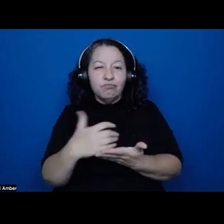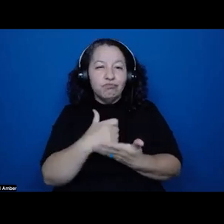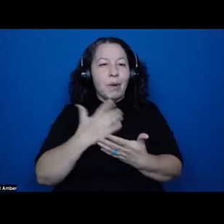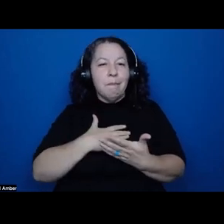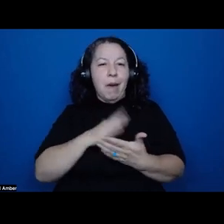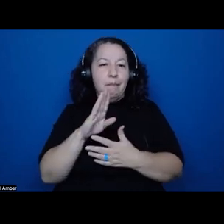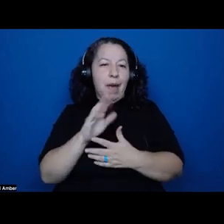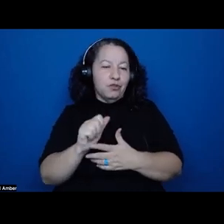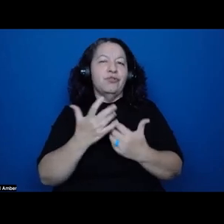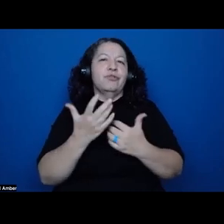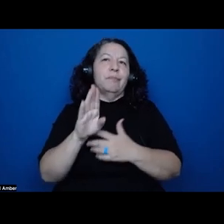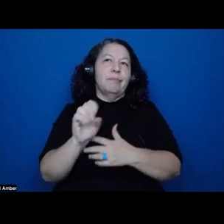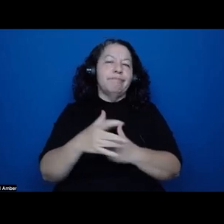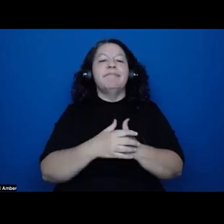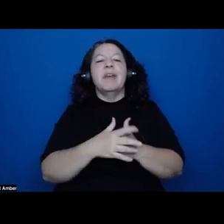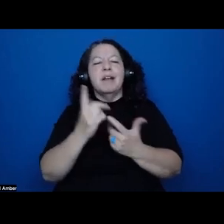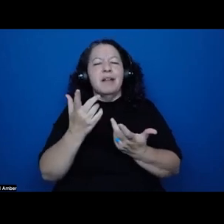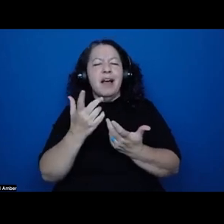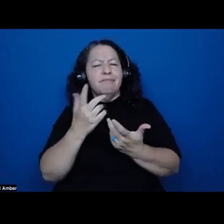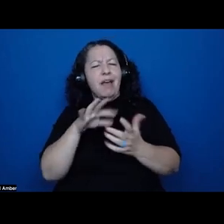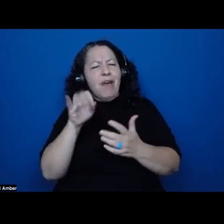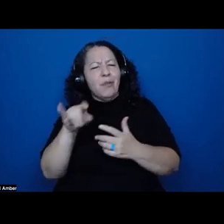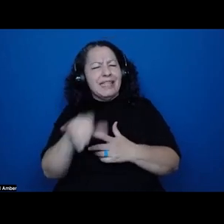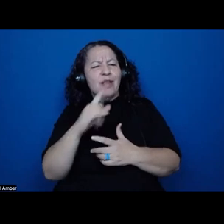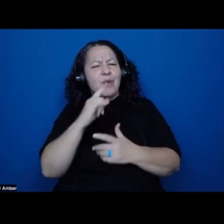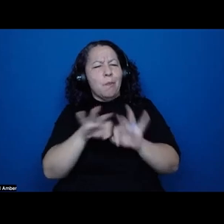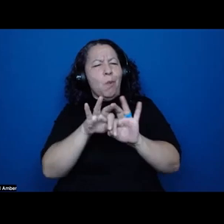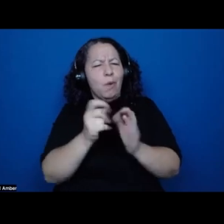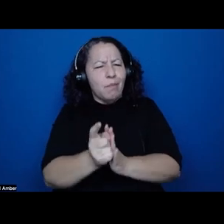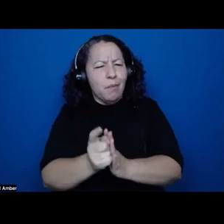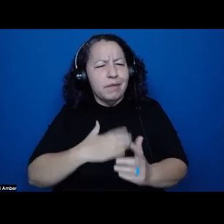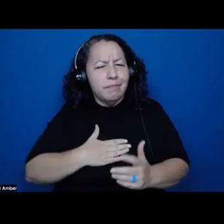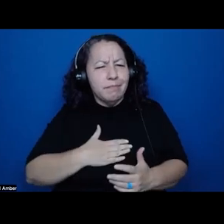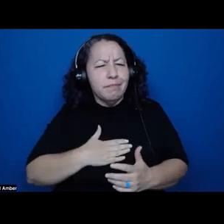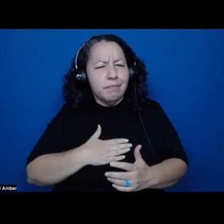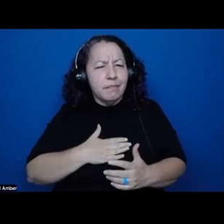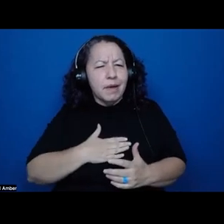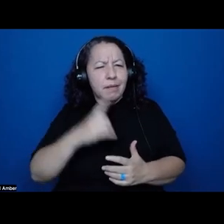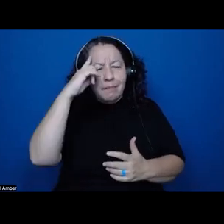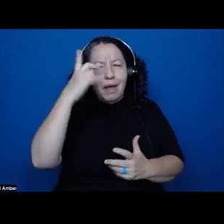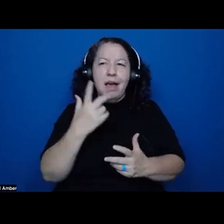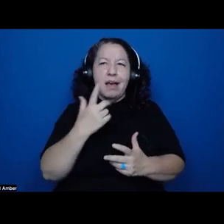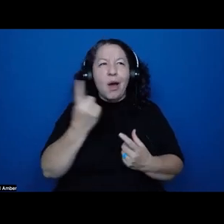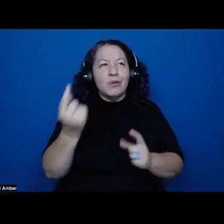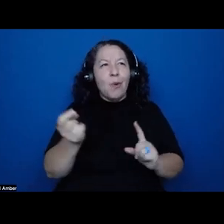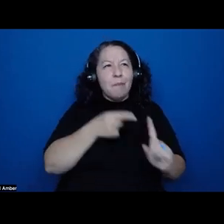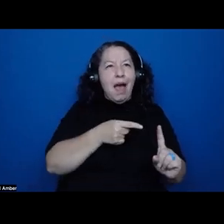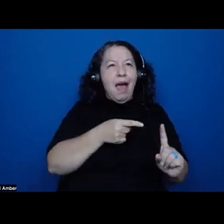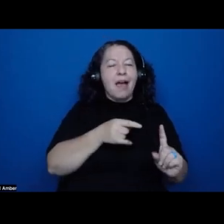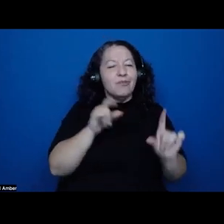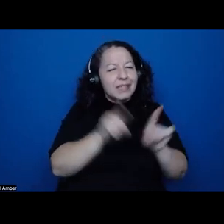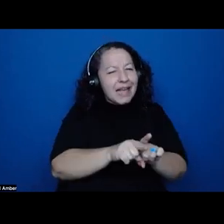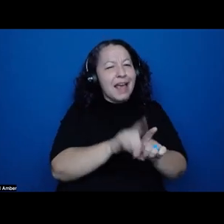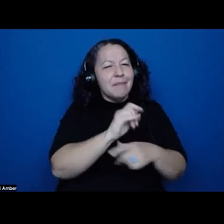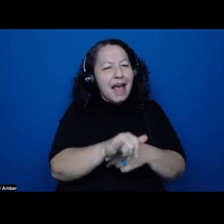really kind of important moment for me, and I always return. It was nice going back last night and going back to that same essay and finding